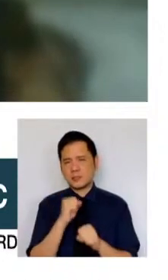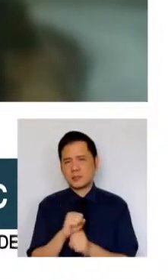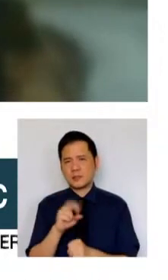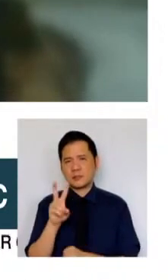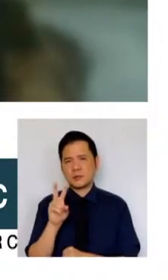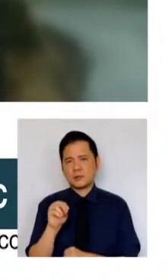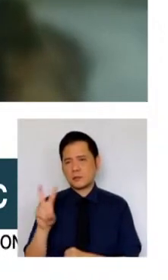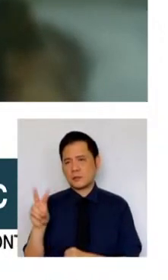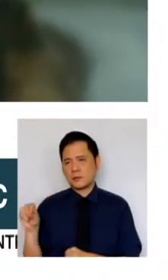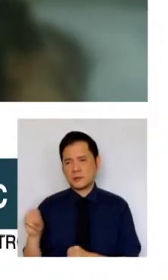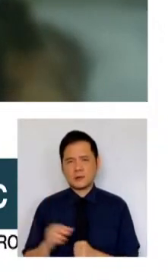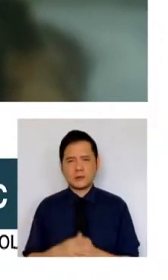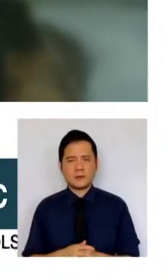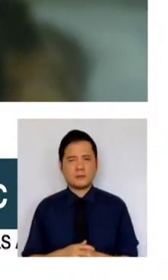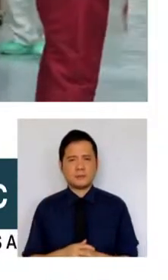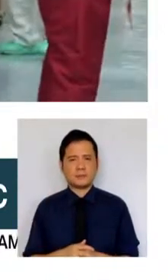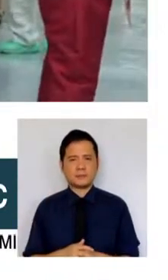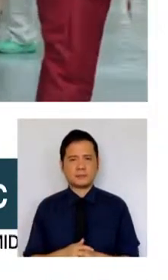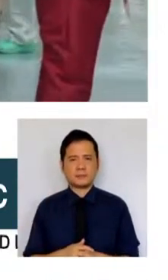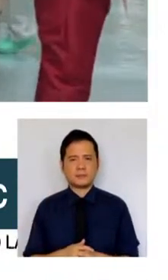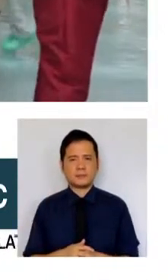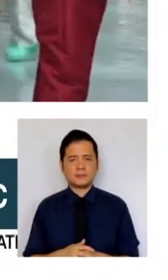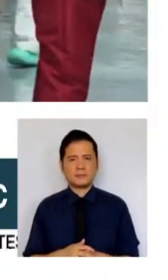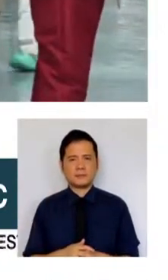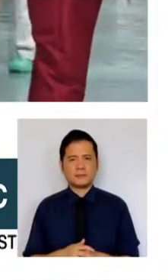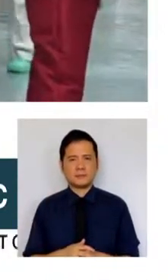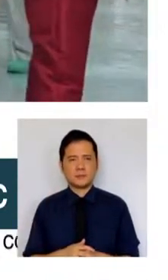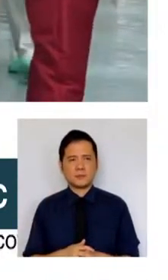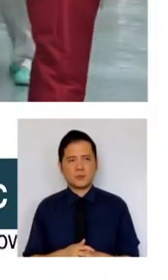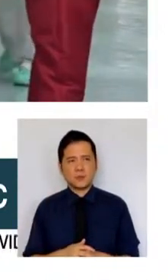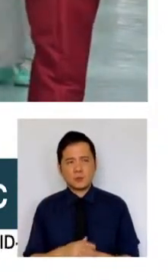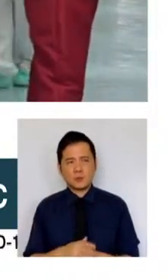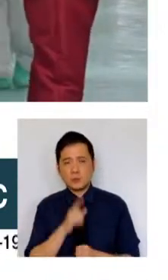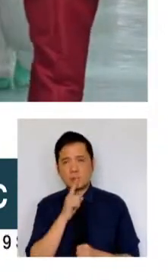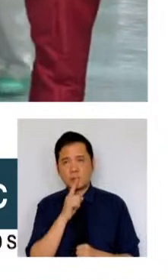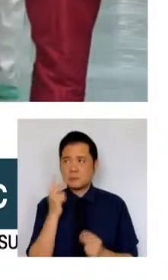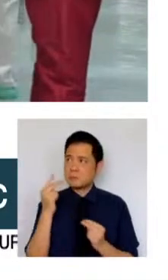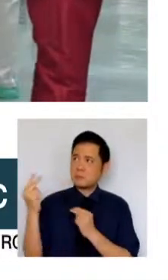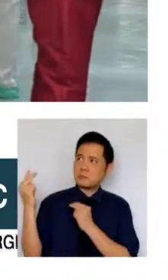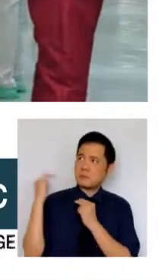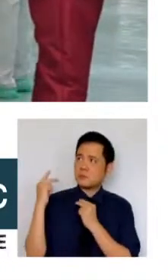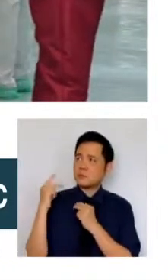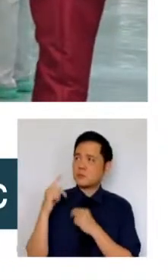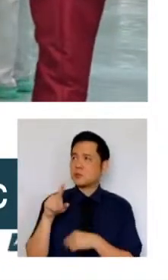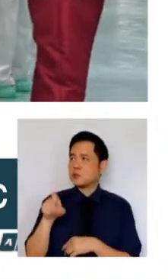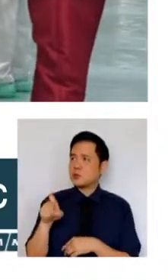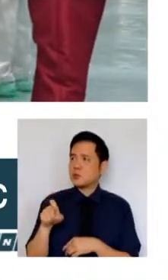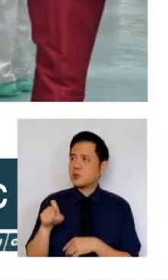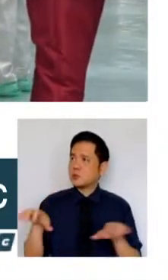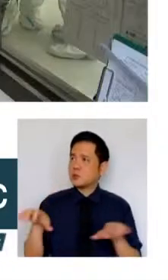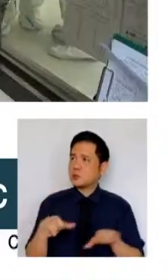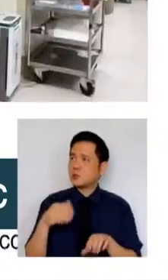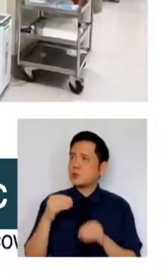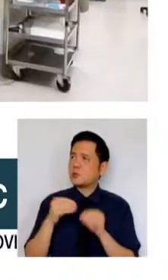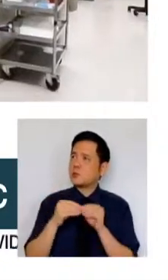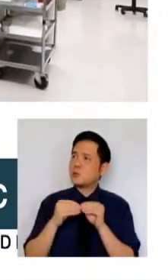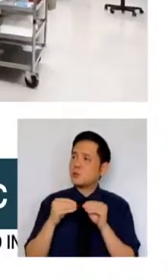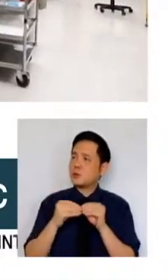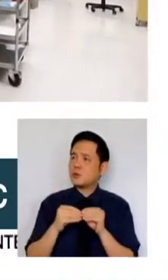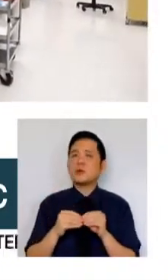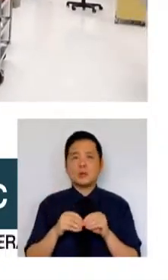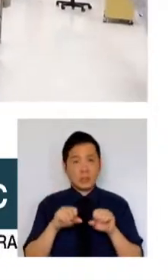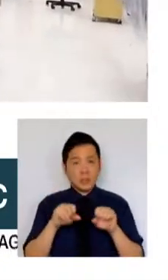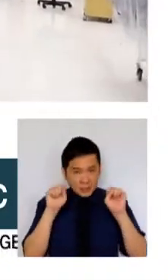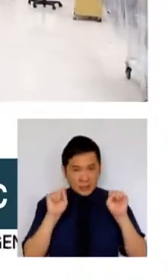have done, we could have done much better, and we should attempt to do much better and